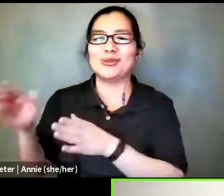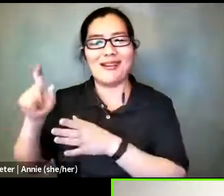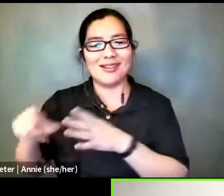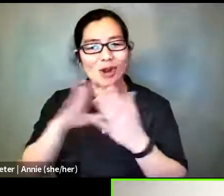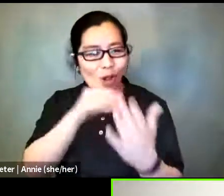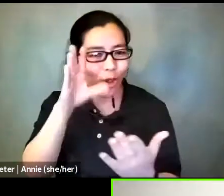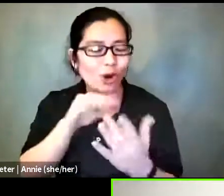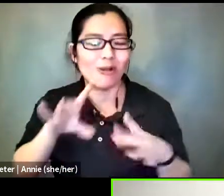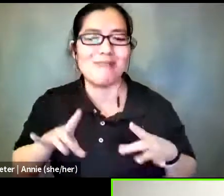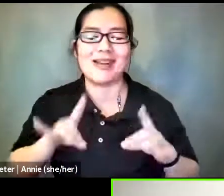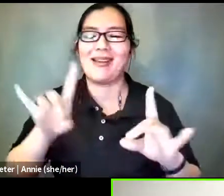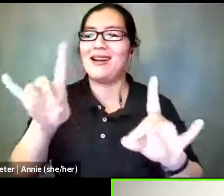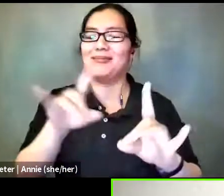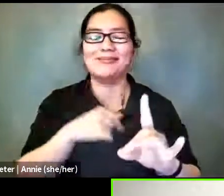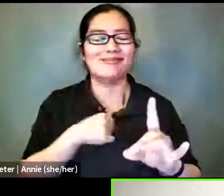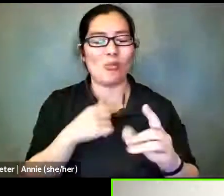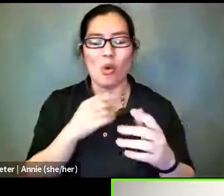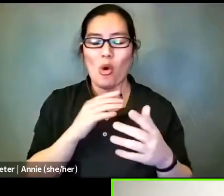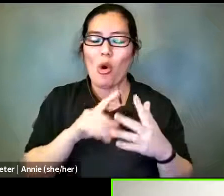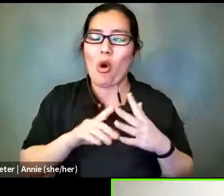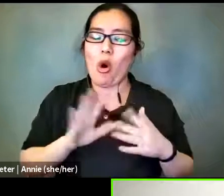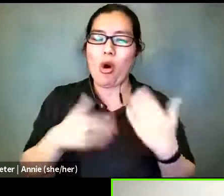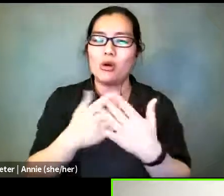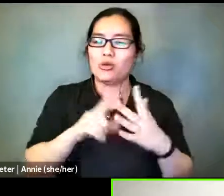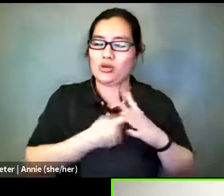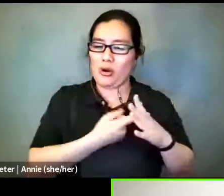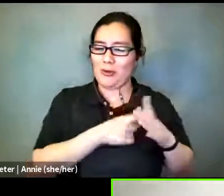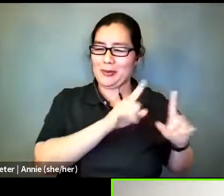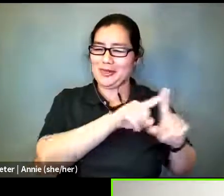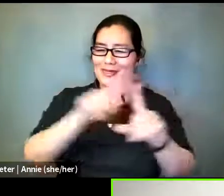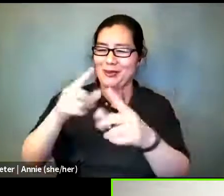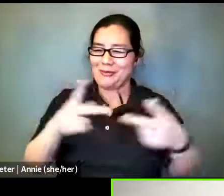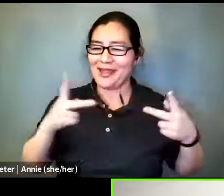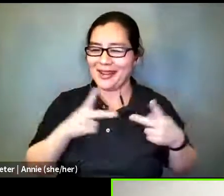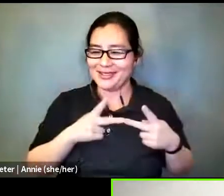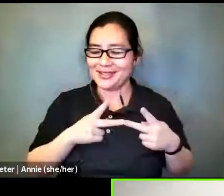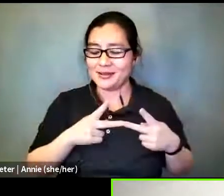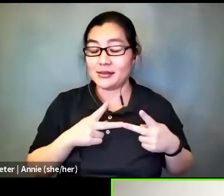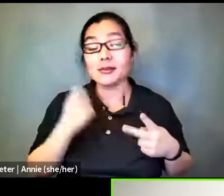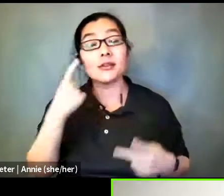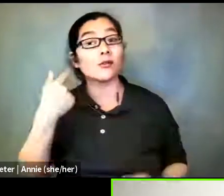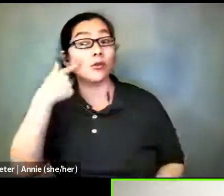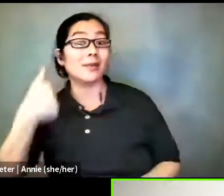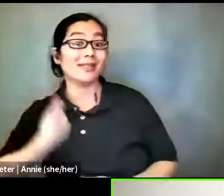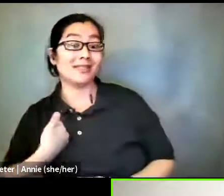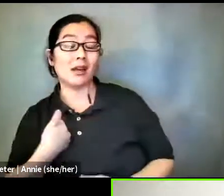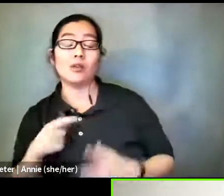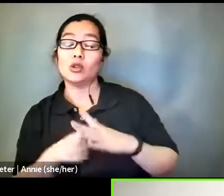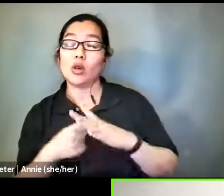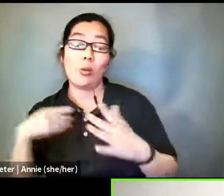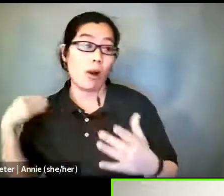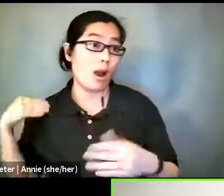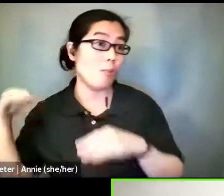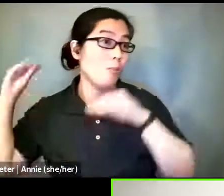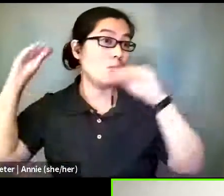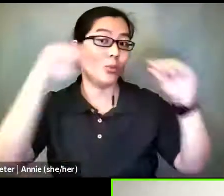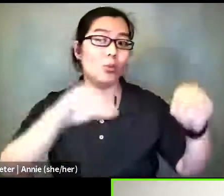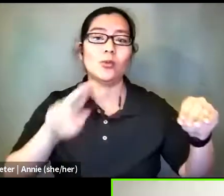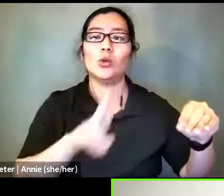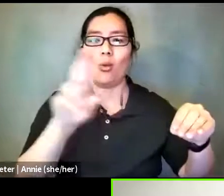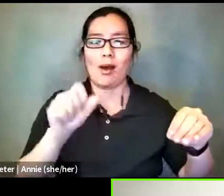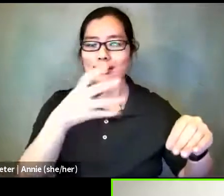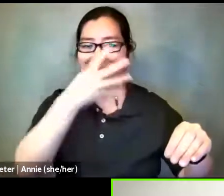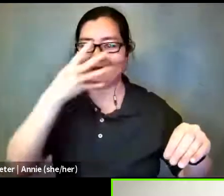places. And for me, it truly started when I moved to the US. I migrated here